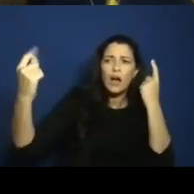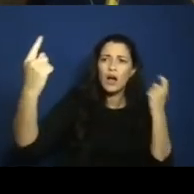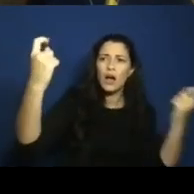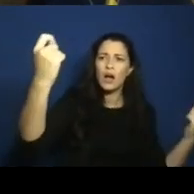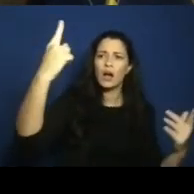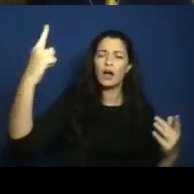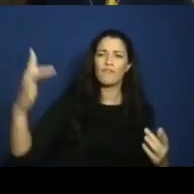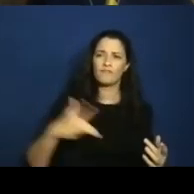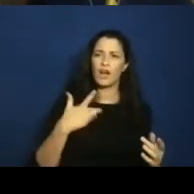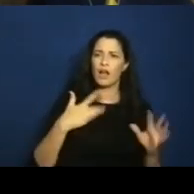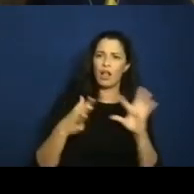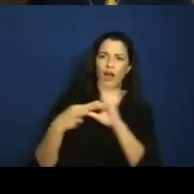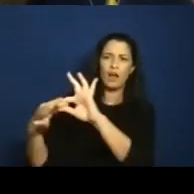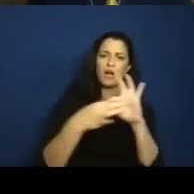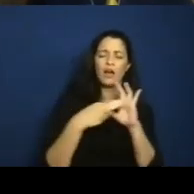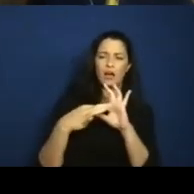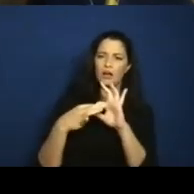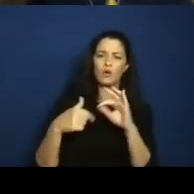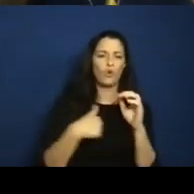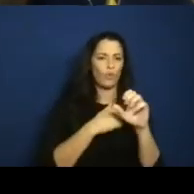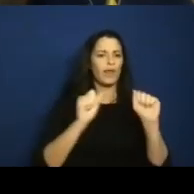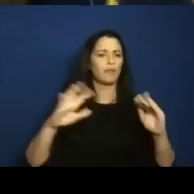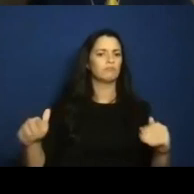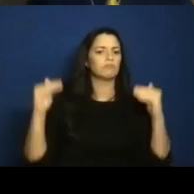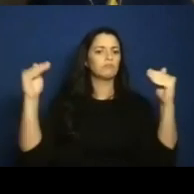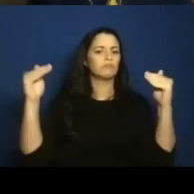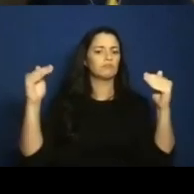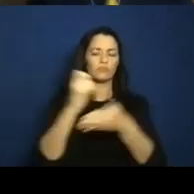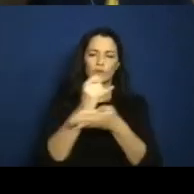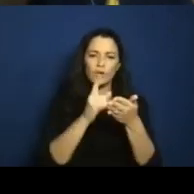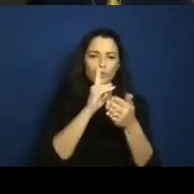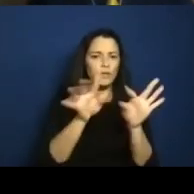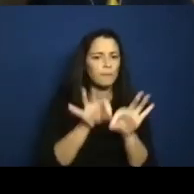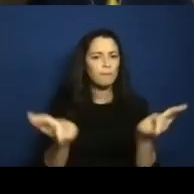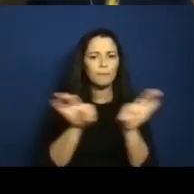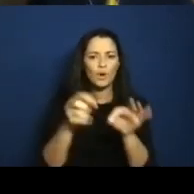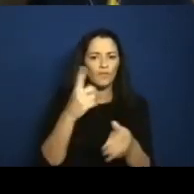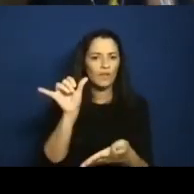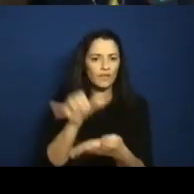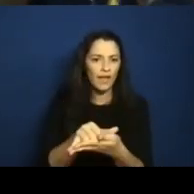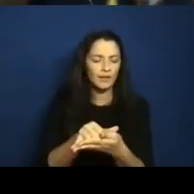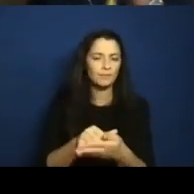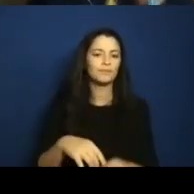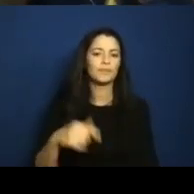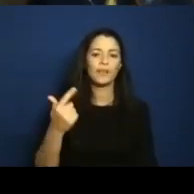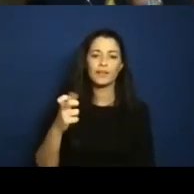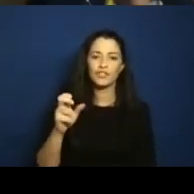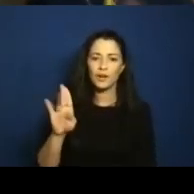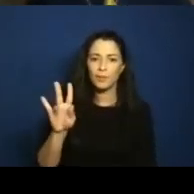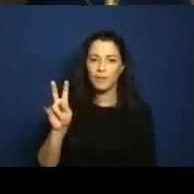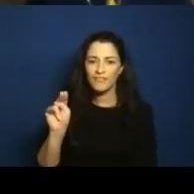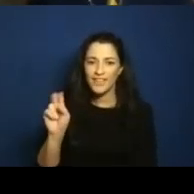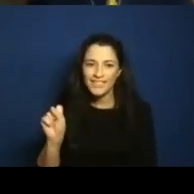grow. And again, art is an important part of that. General Bivens, you and Manny and Nikita, you, and of course,